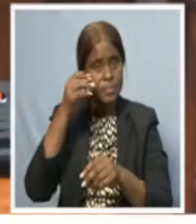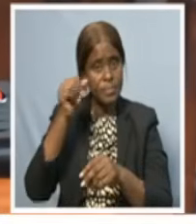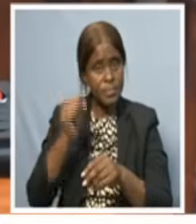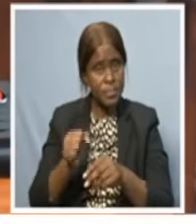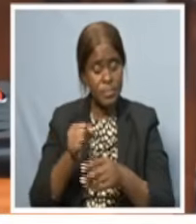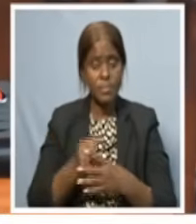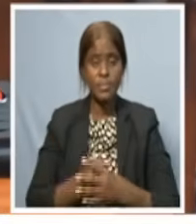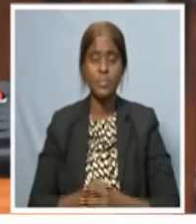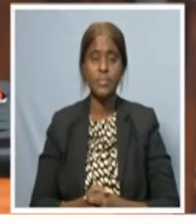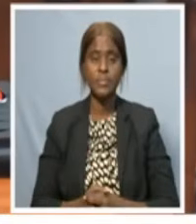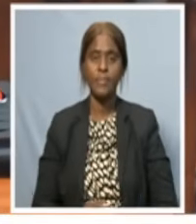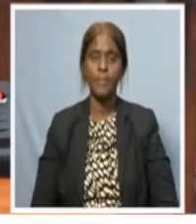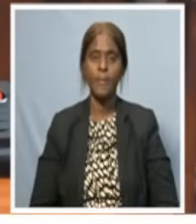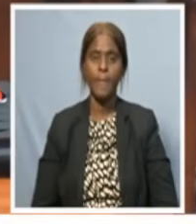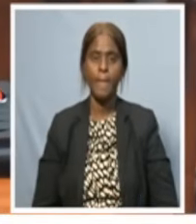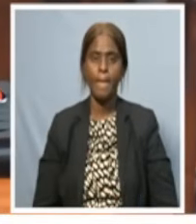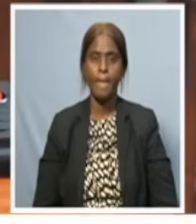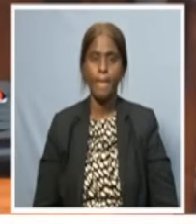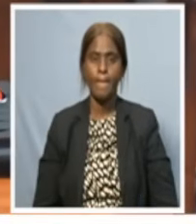South.